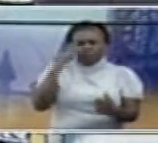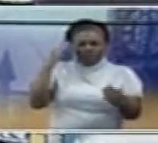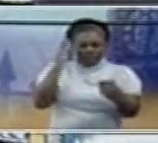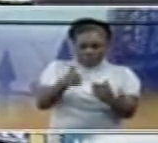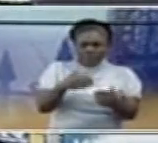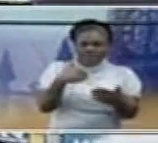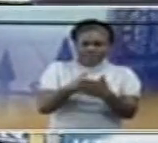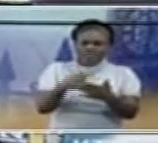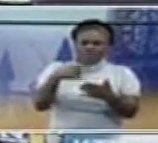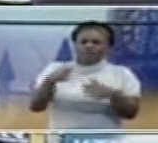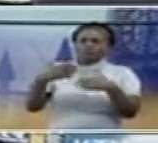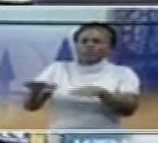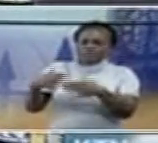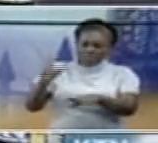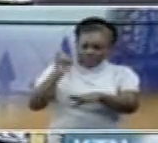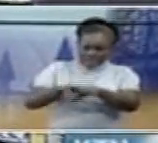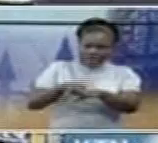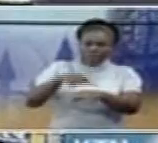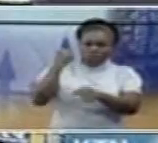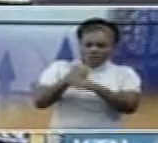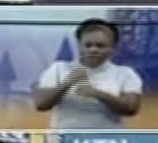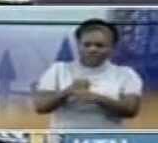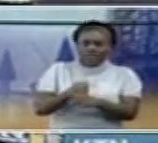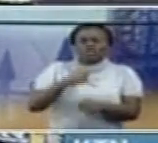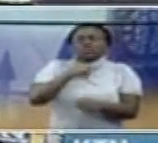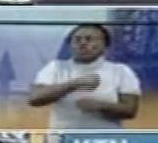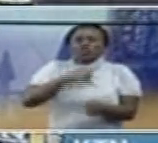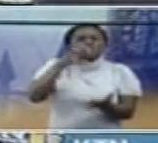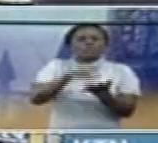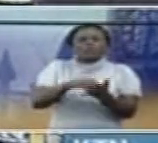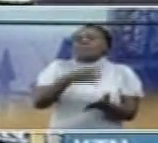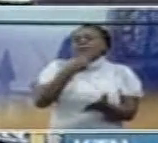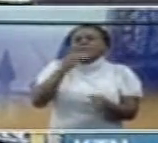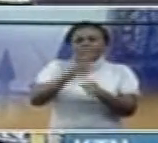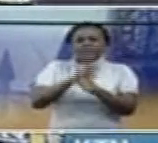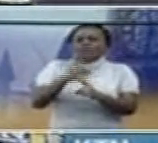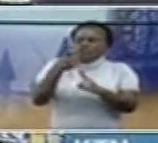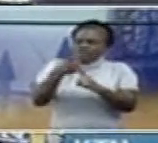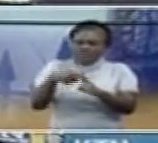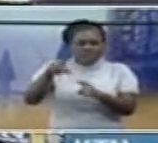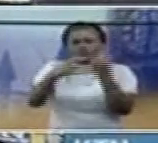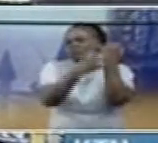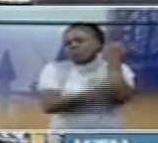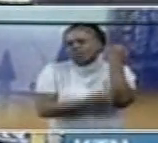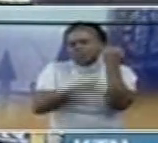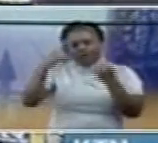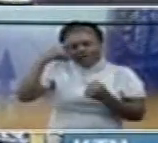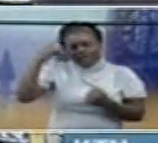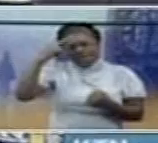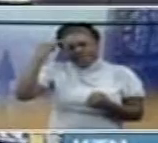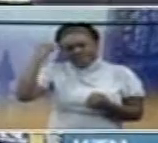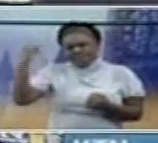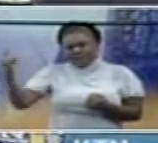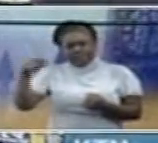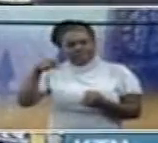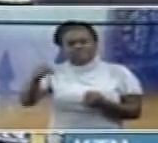sadly, they lose a lot of working days. And unfortunately, most of these men are living from hand to mouth. And so you can imagine what an